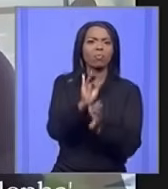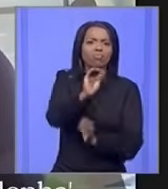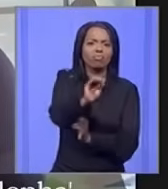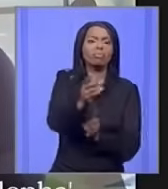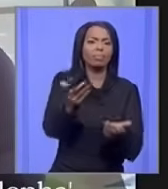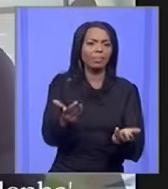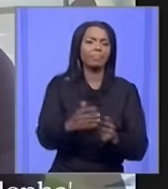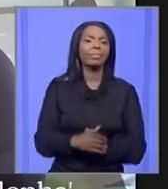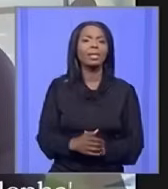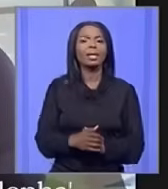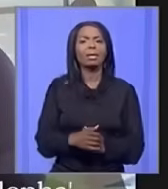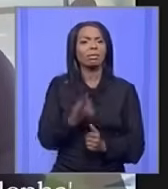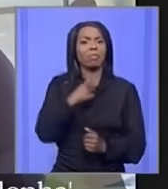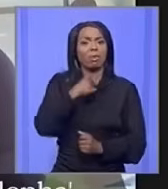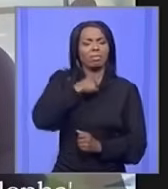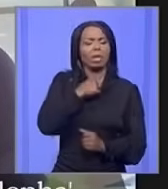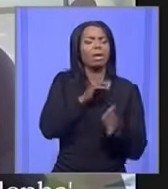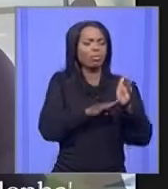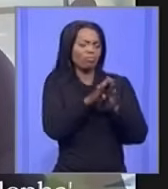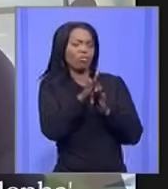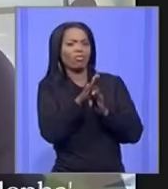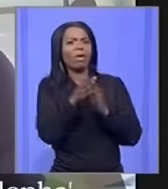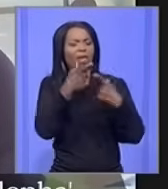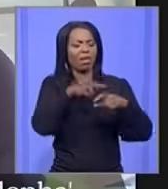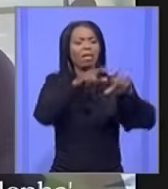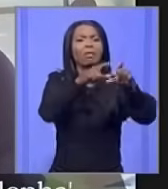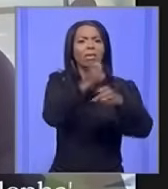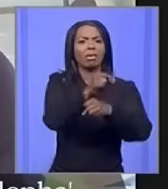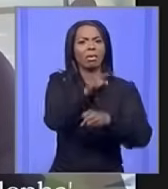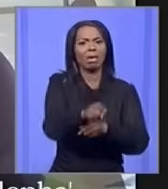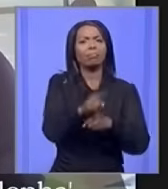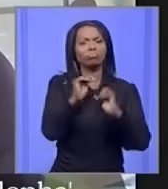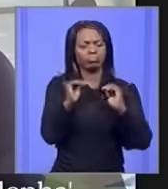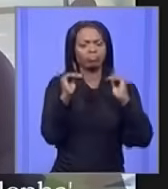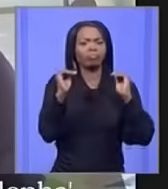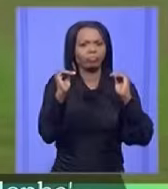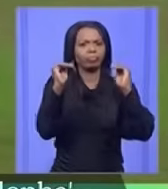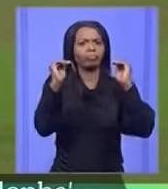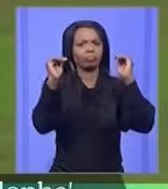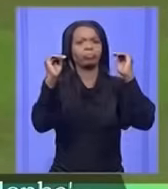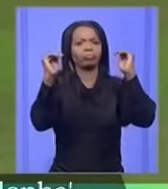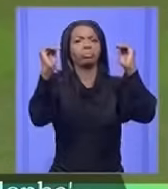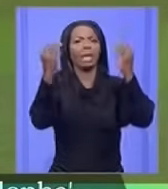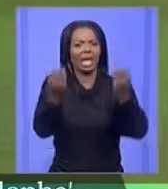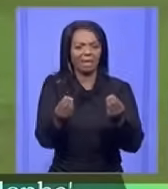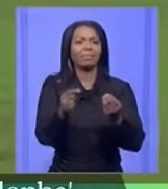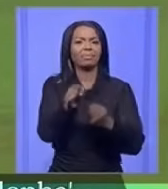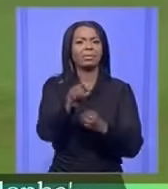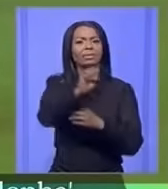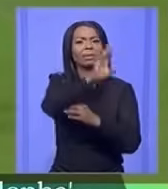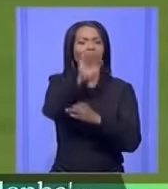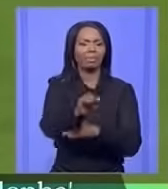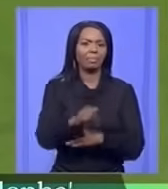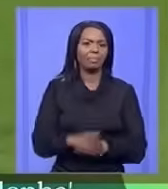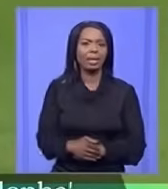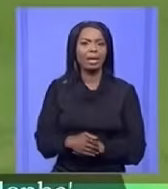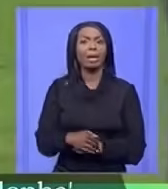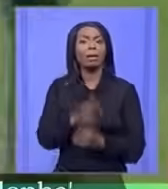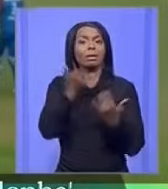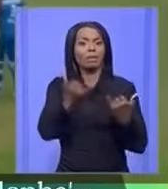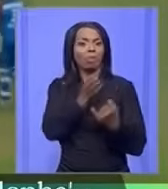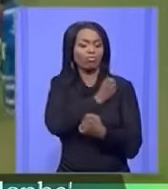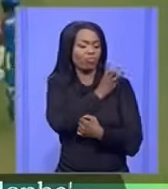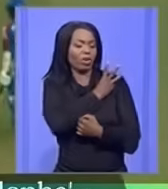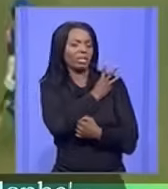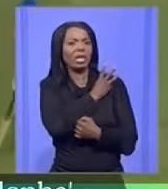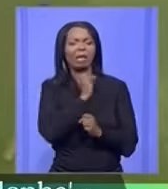think for me, the improvement in the league this year was seeing the standard of the South African players really grow. Sehlopha sa di-Proteas se be se sokola papading